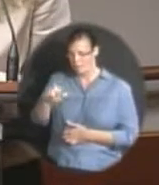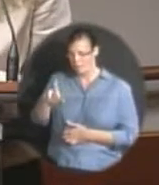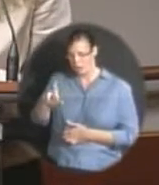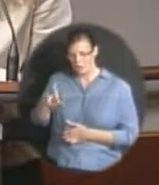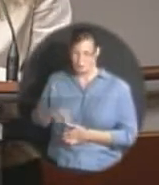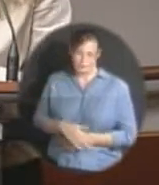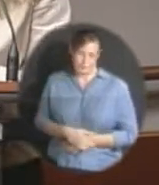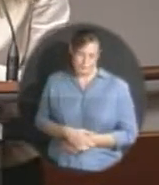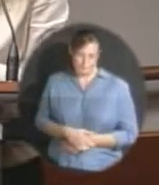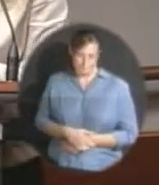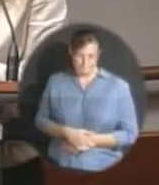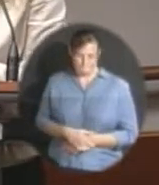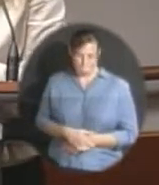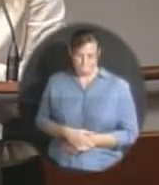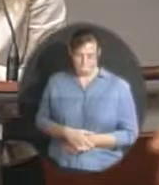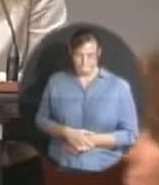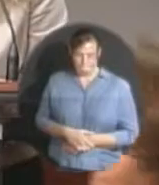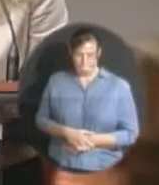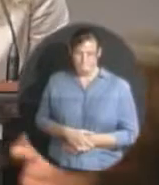Get their cool medals.